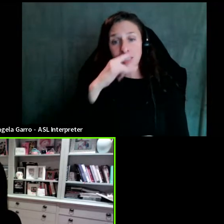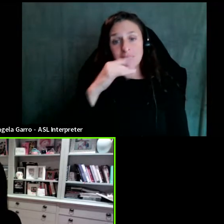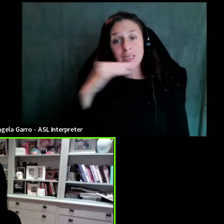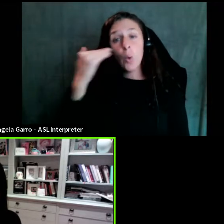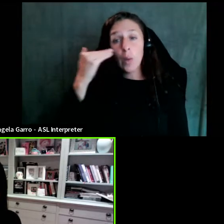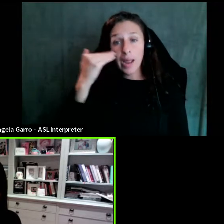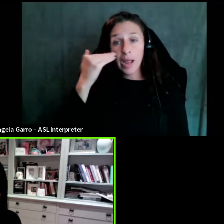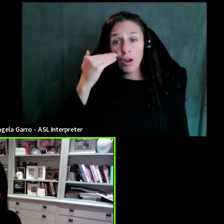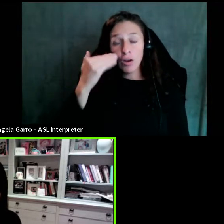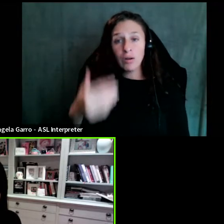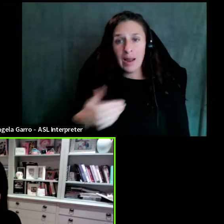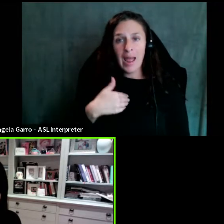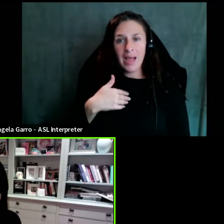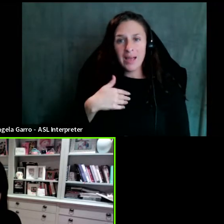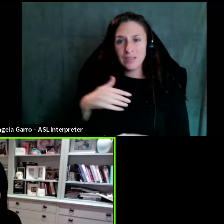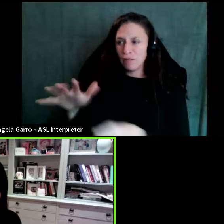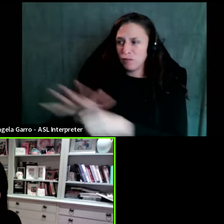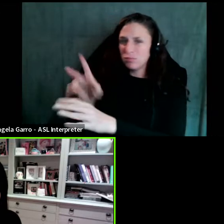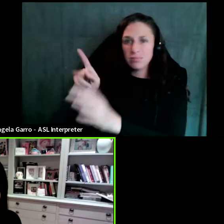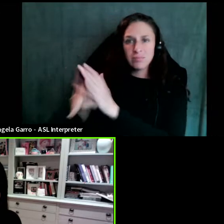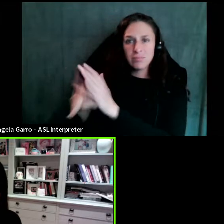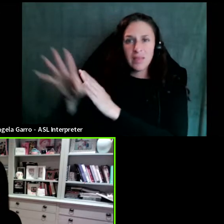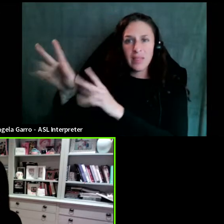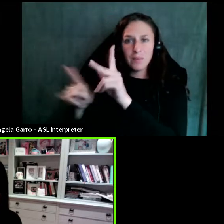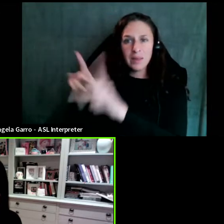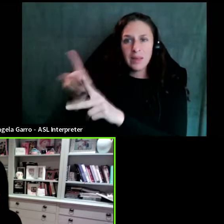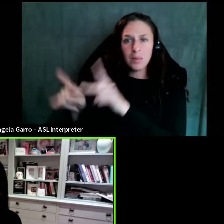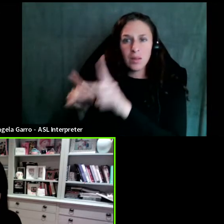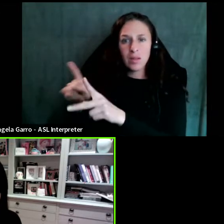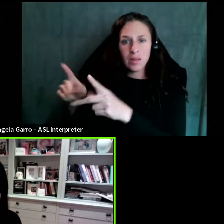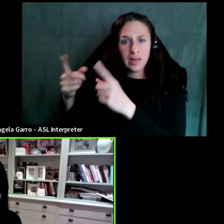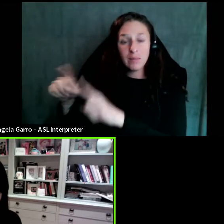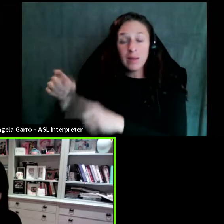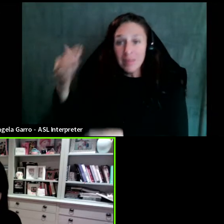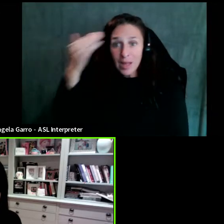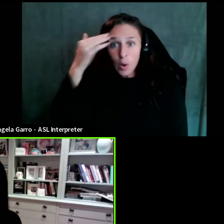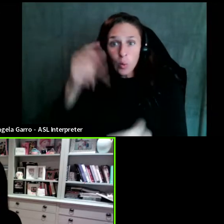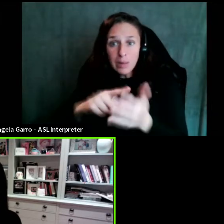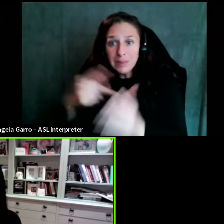a genocide against their people happening. They know what genocide